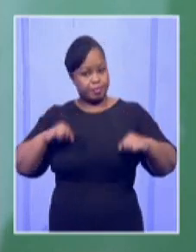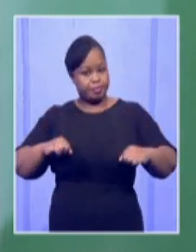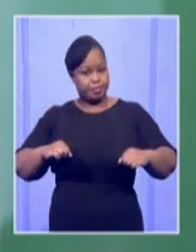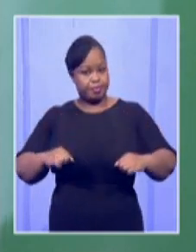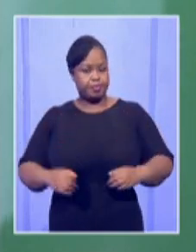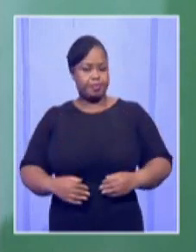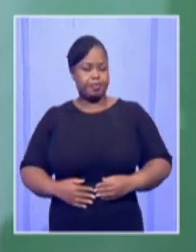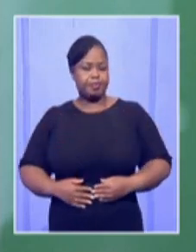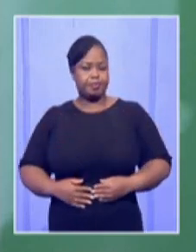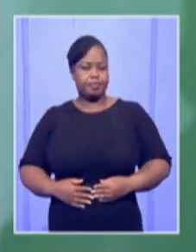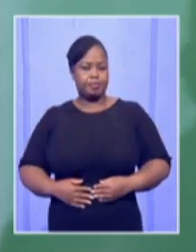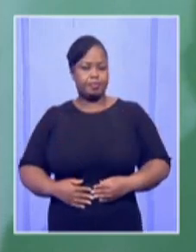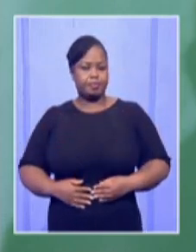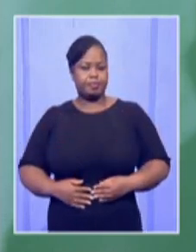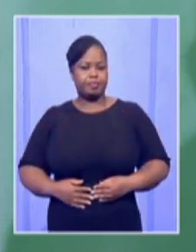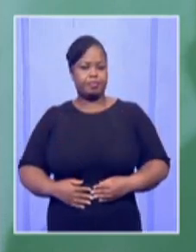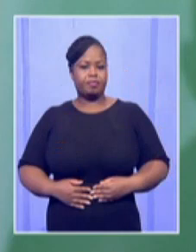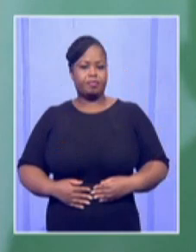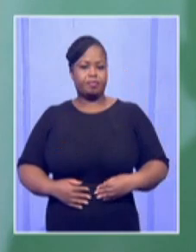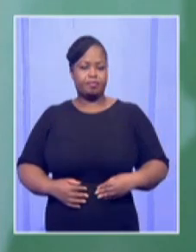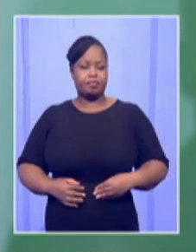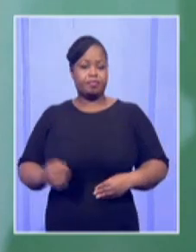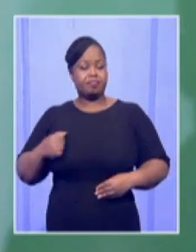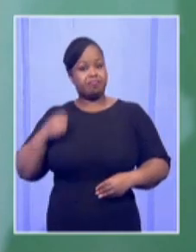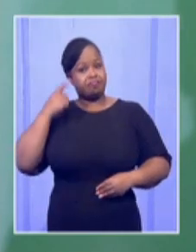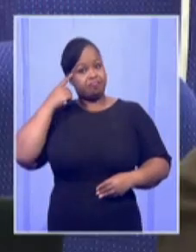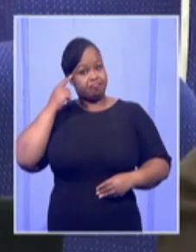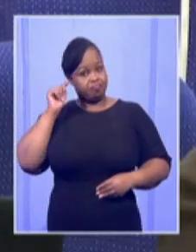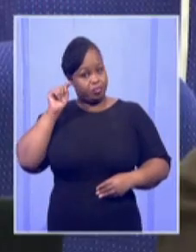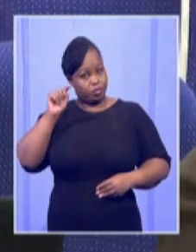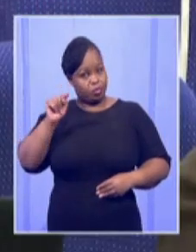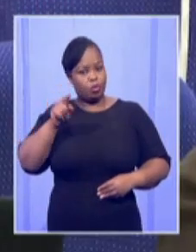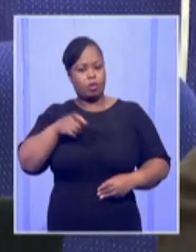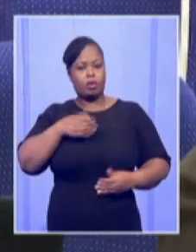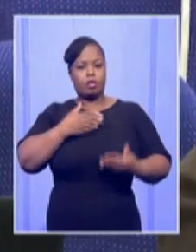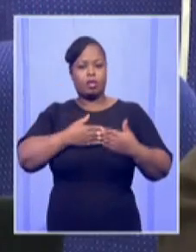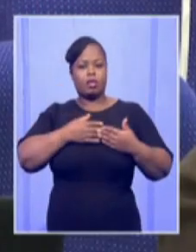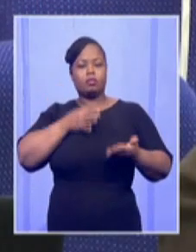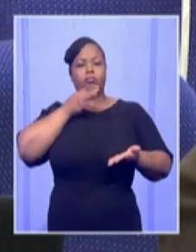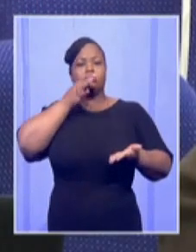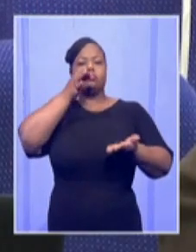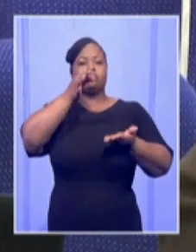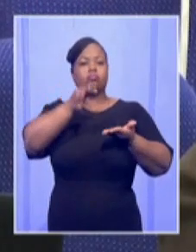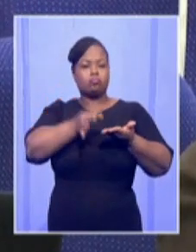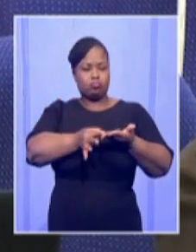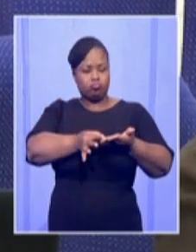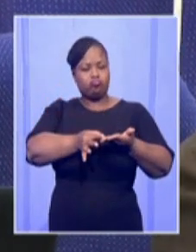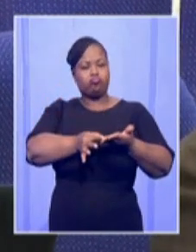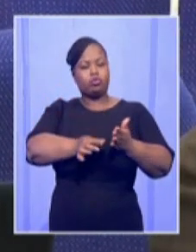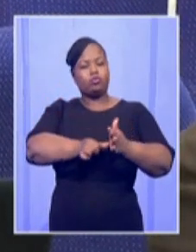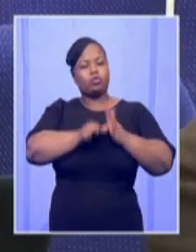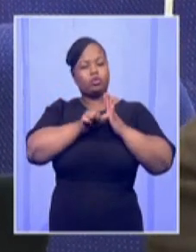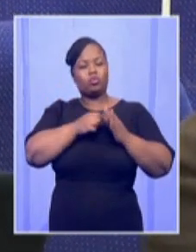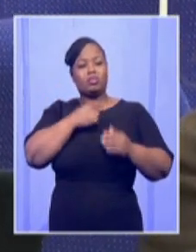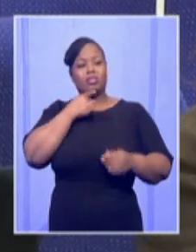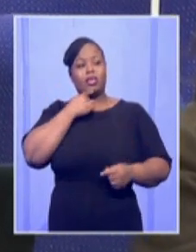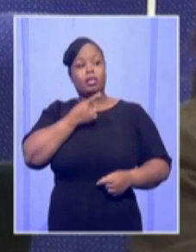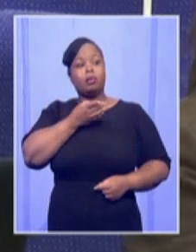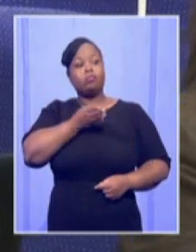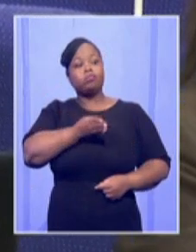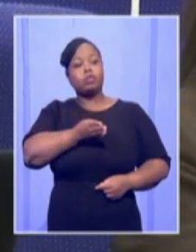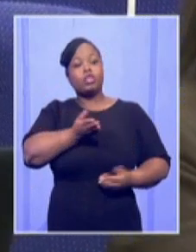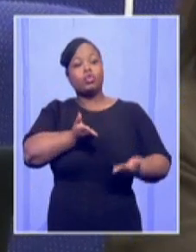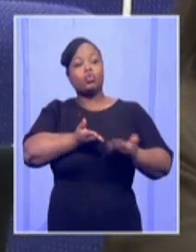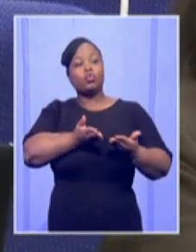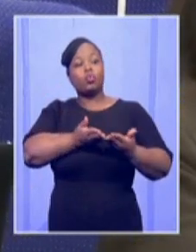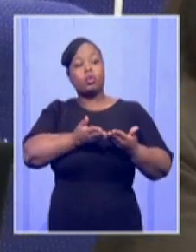learning from this, you can actually make important input into that to define what should actually exist in schools for them